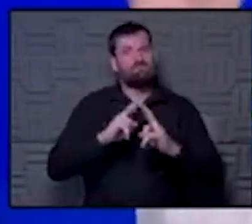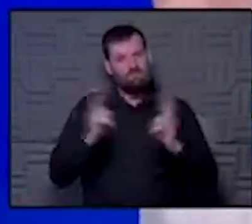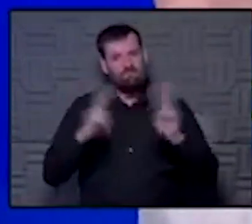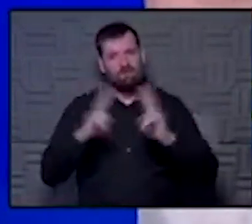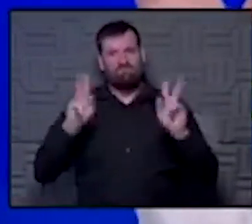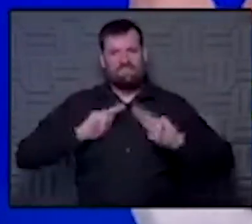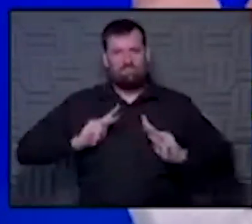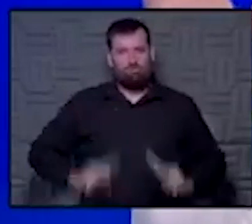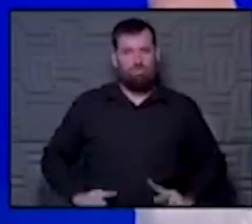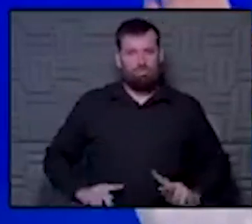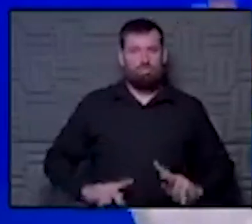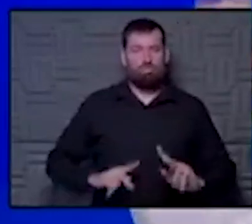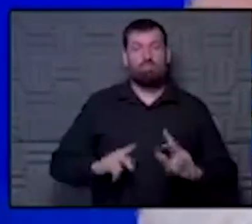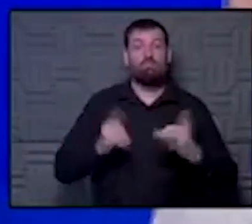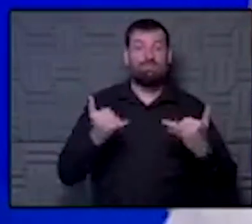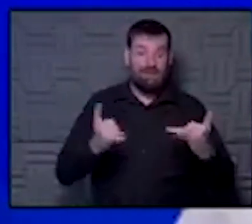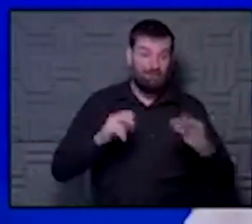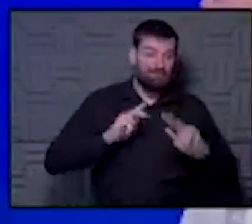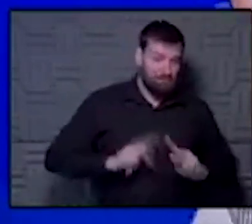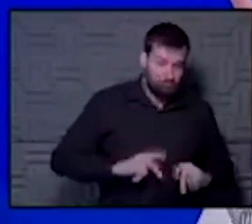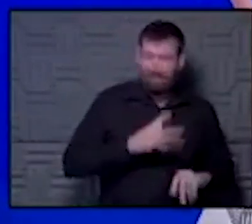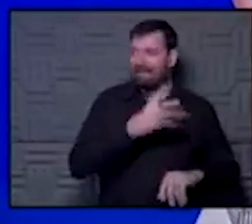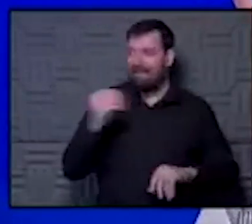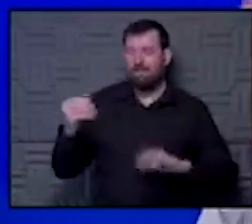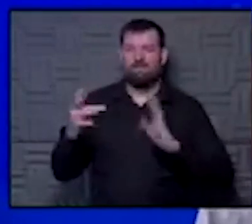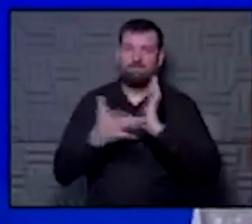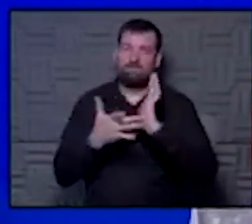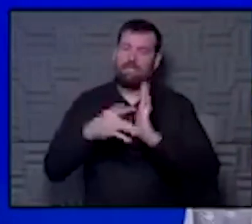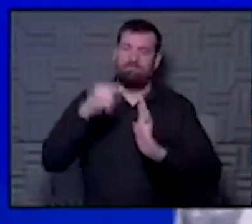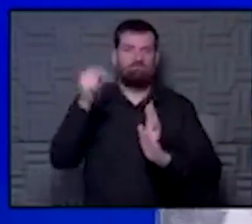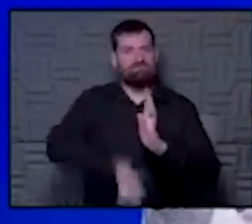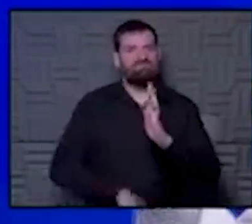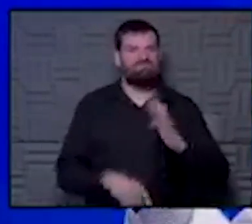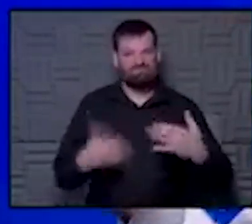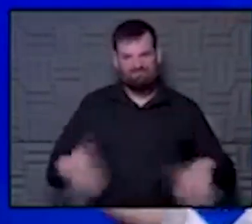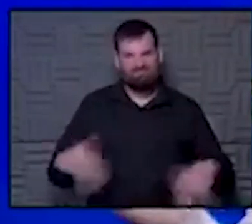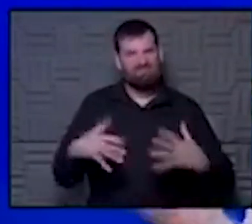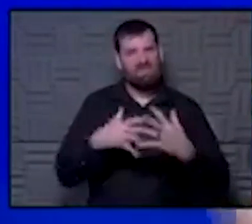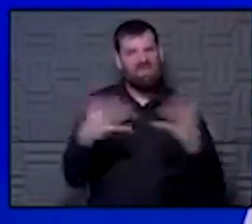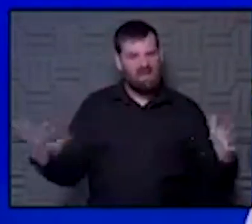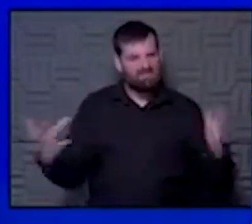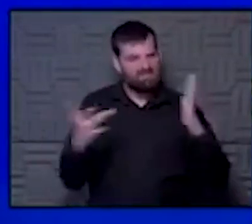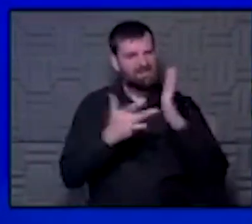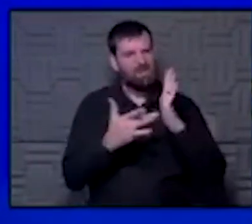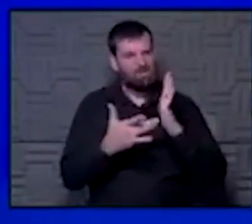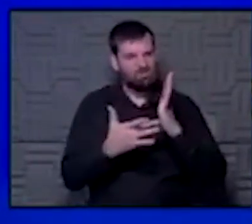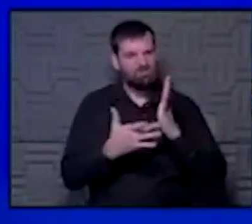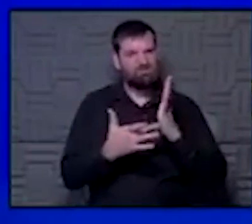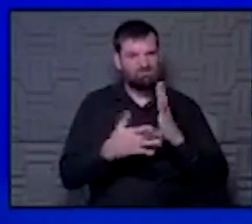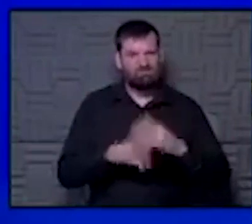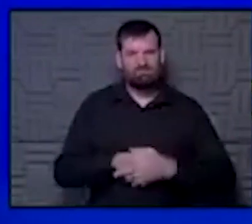And now it's both physical and there's a lot of tech involved, right, Belete? Because you guys do a lot of tech and